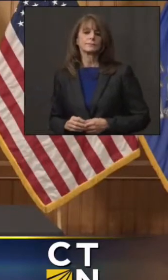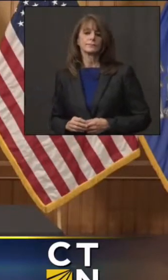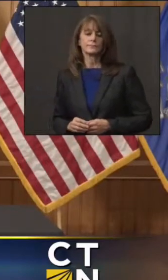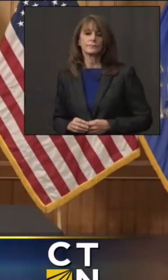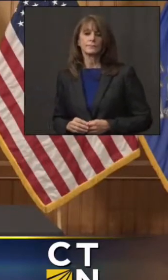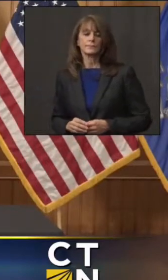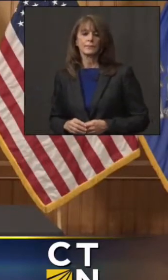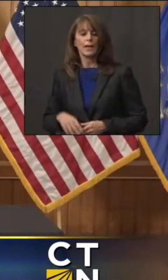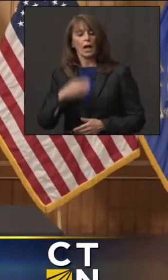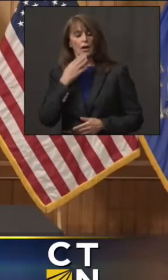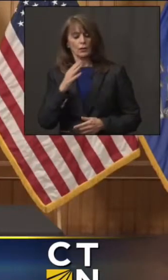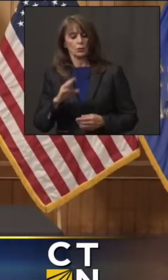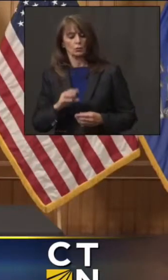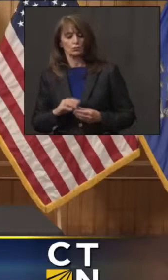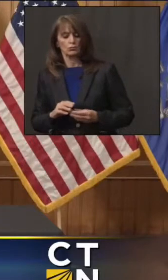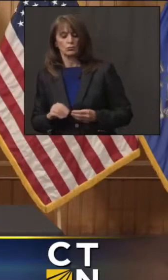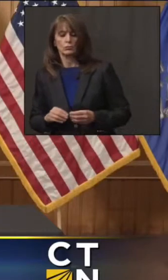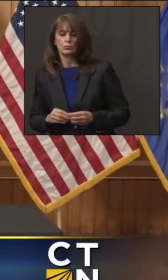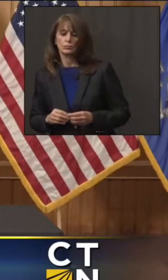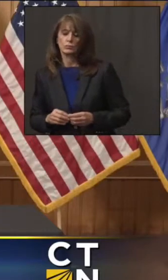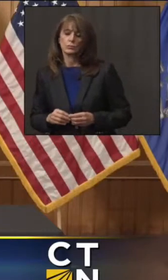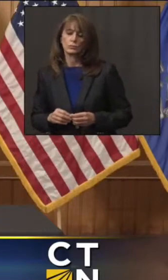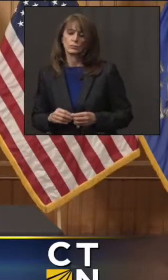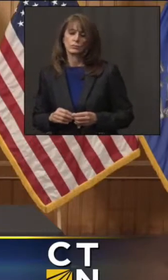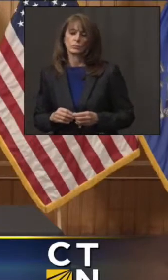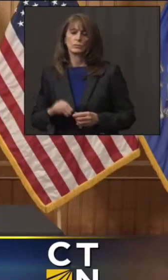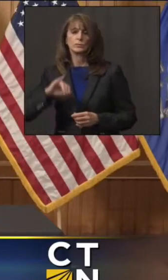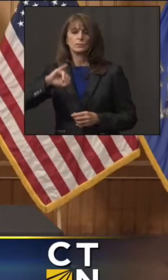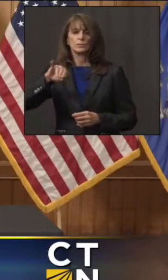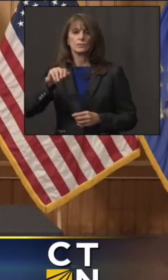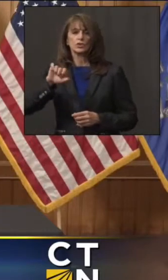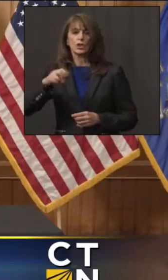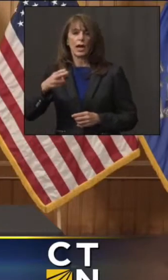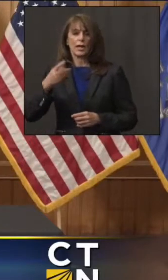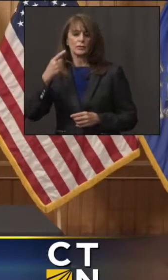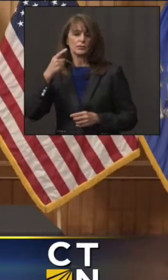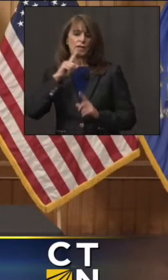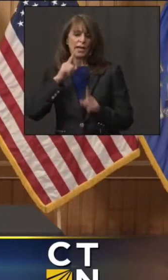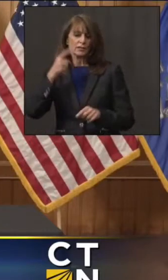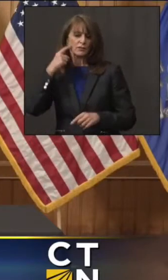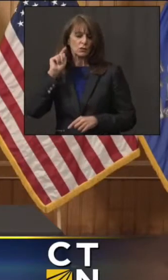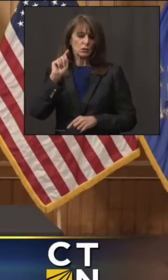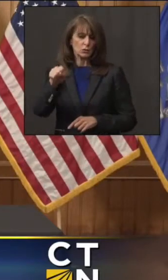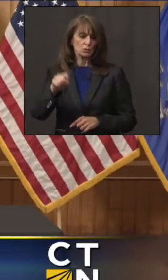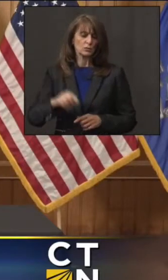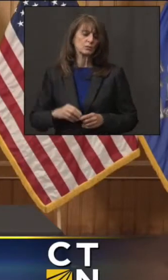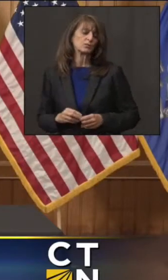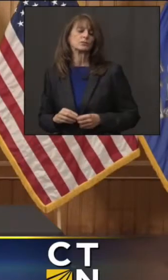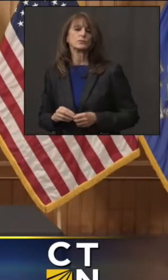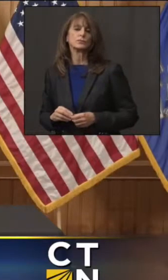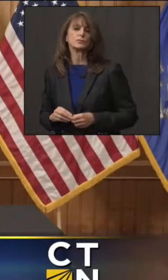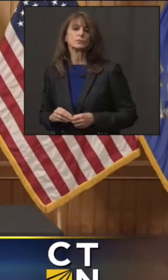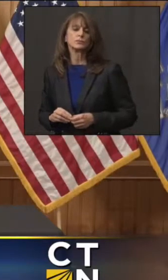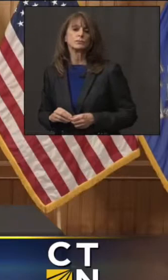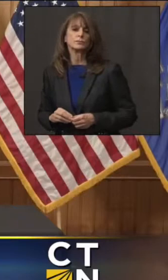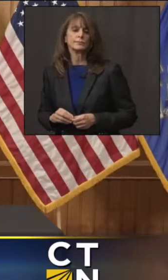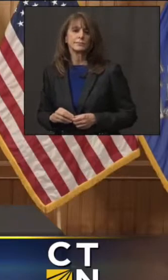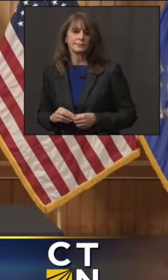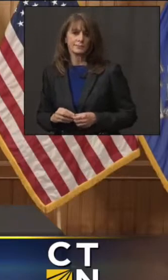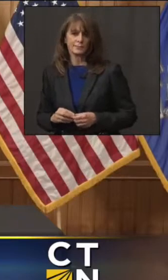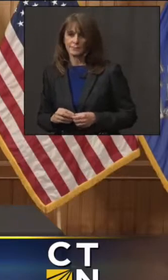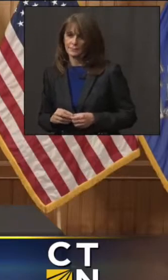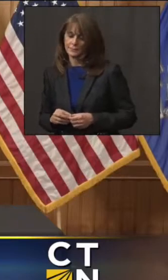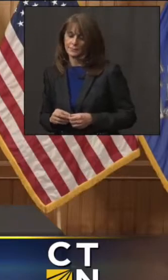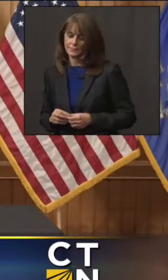Thanks, Max. Josh, this is for you, I think. I wonder if it might be possible for you guys to, to release